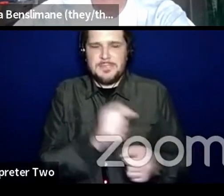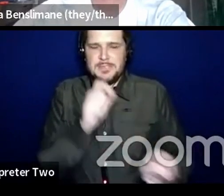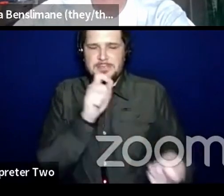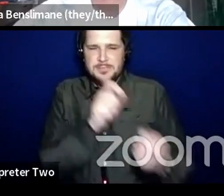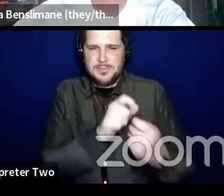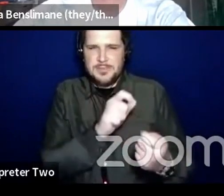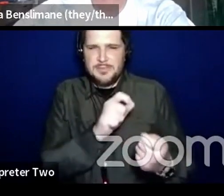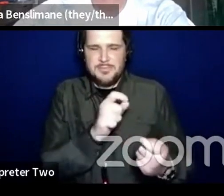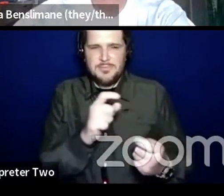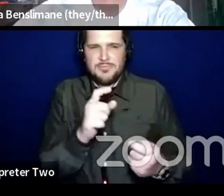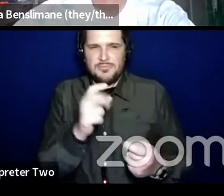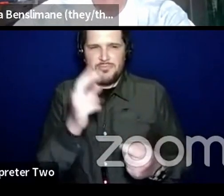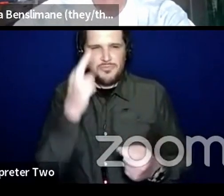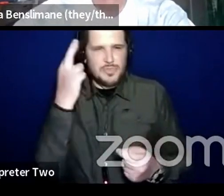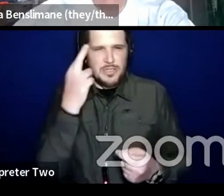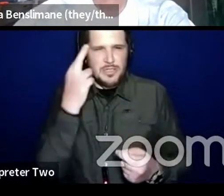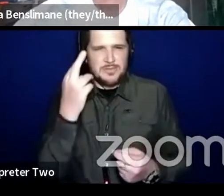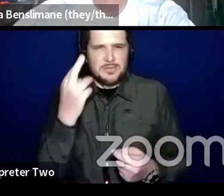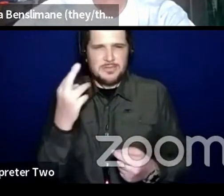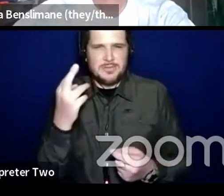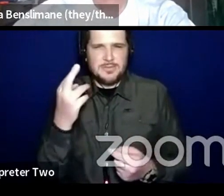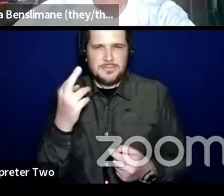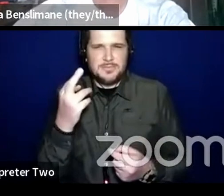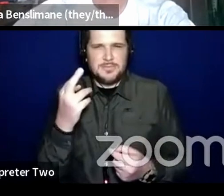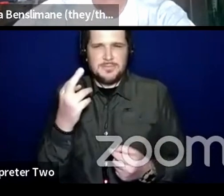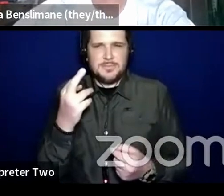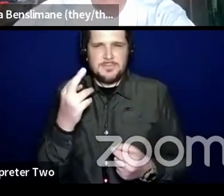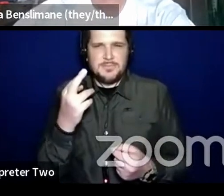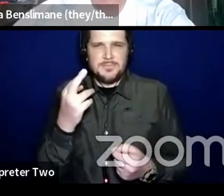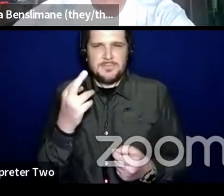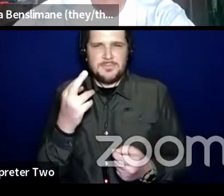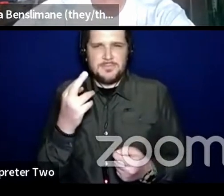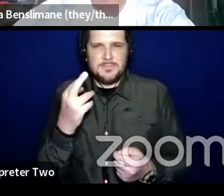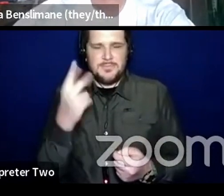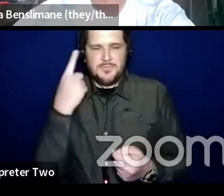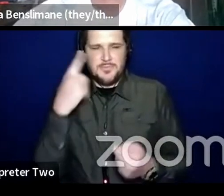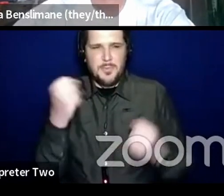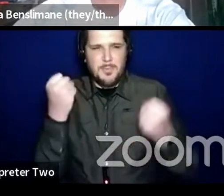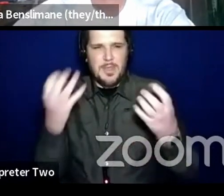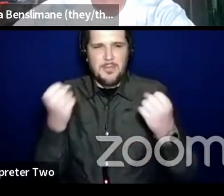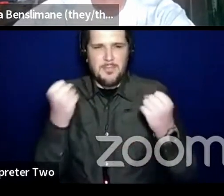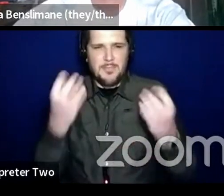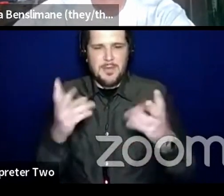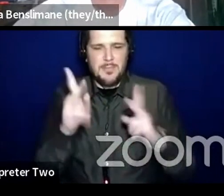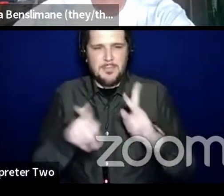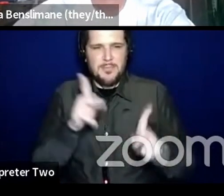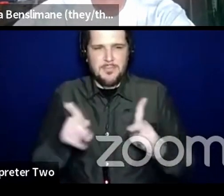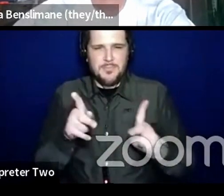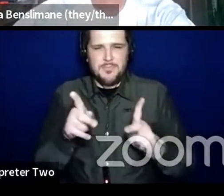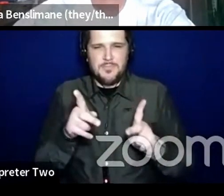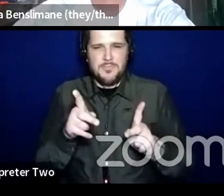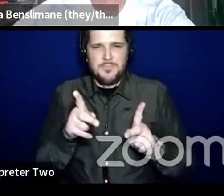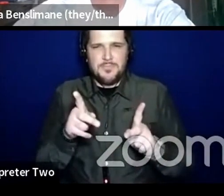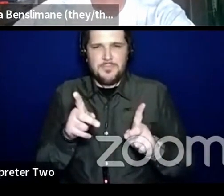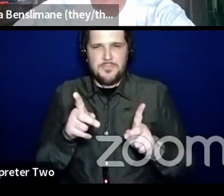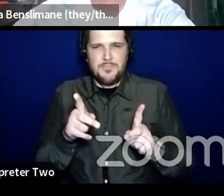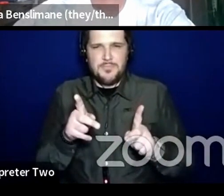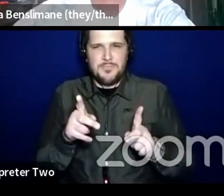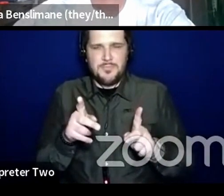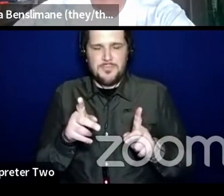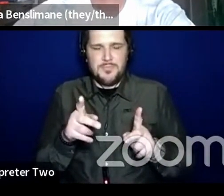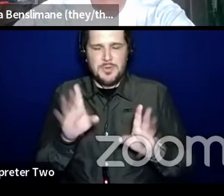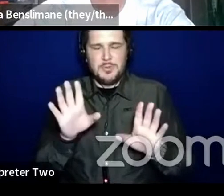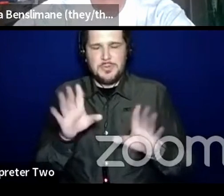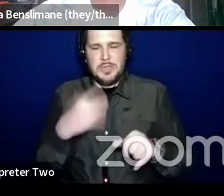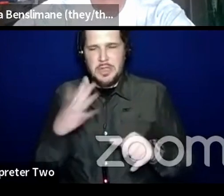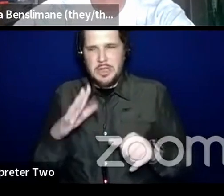specifically recognizing that for many, many, many people, oh no, I lost my train of